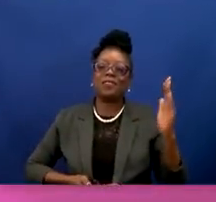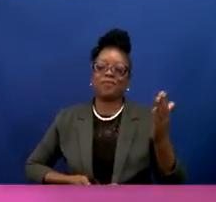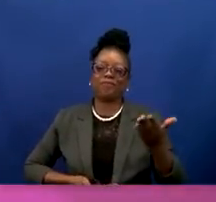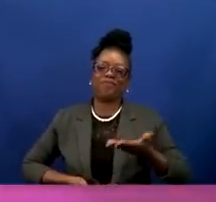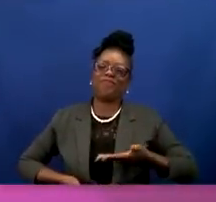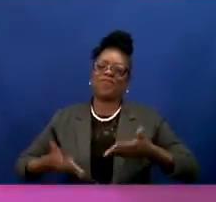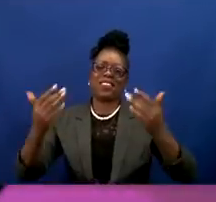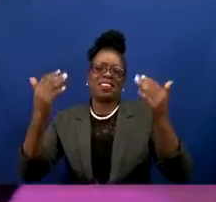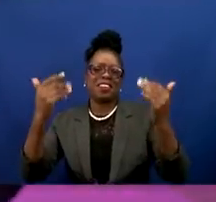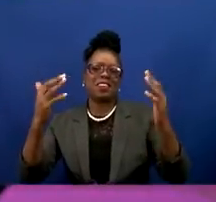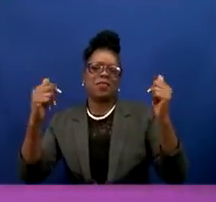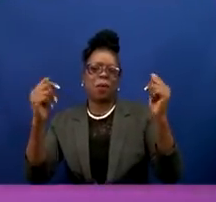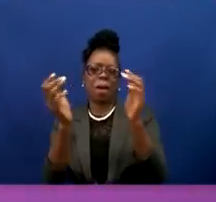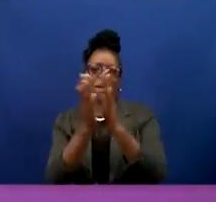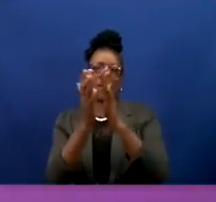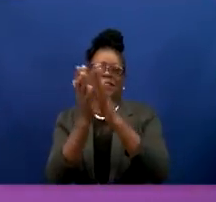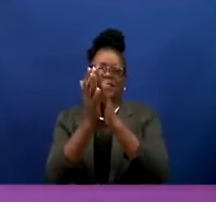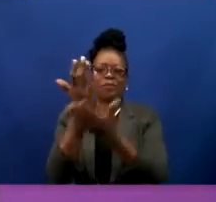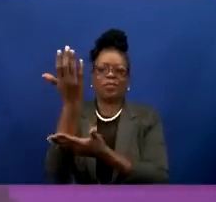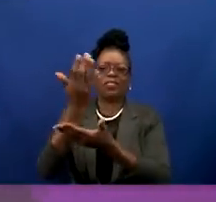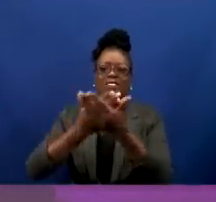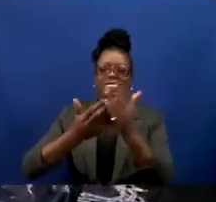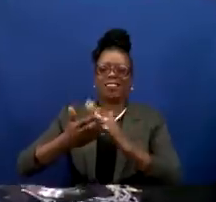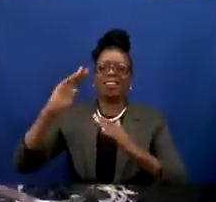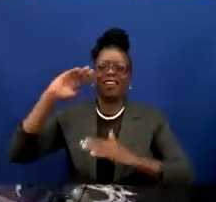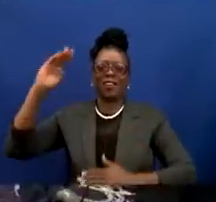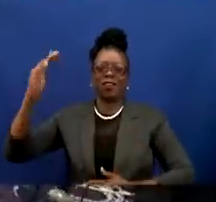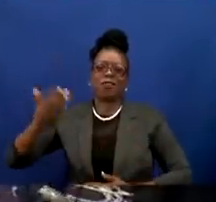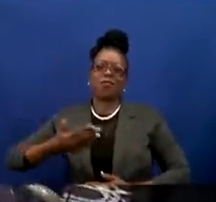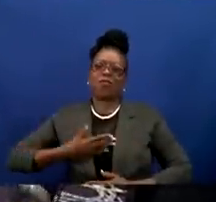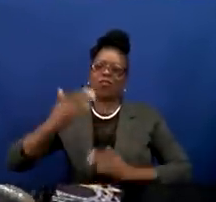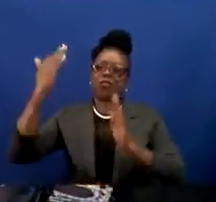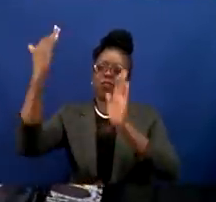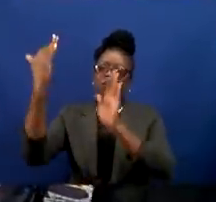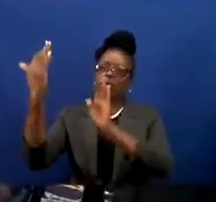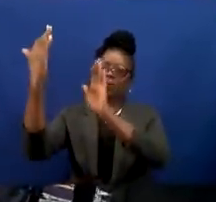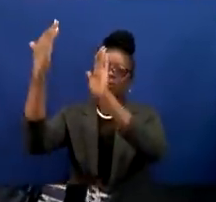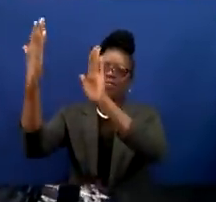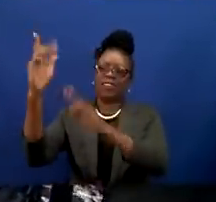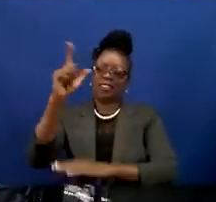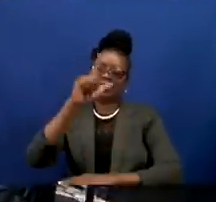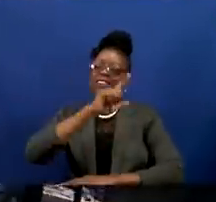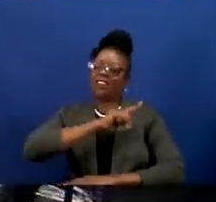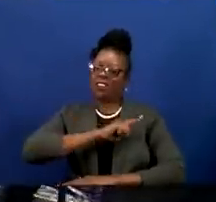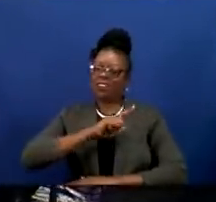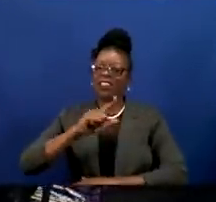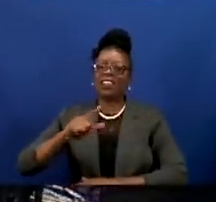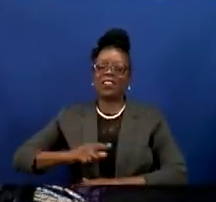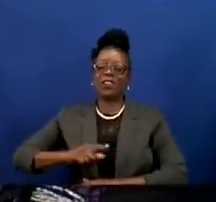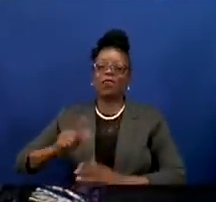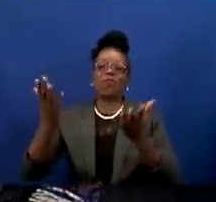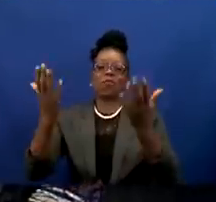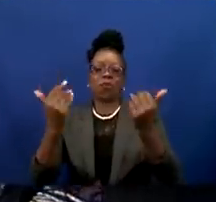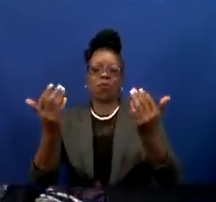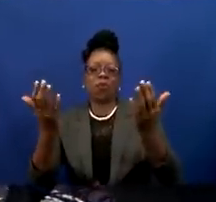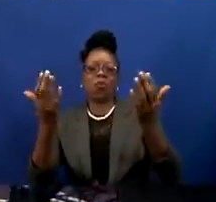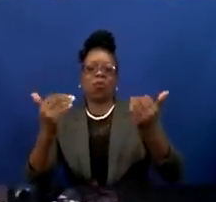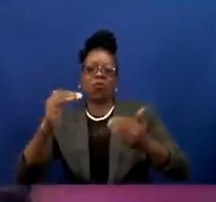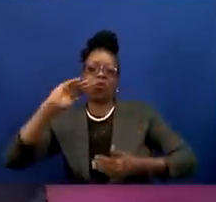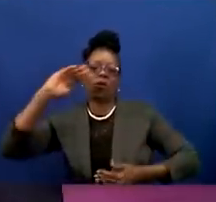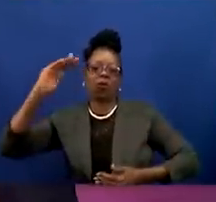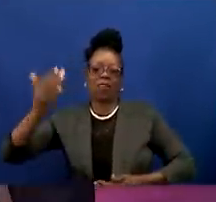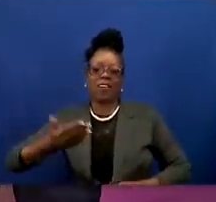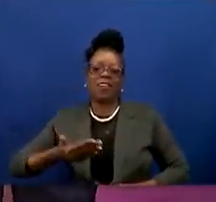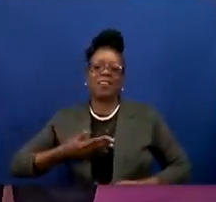welcome. Come on and put your hands together and welcome the presence of the Lord. We welcome you to magnify and praise